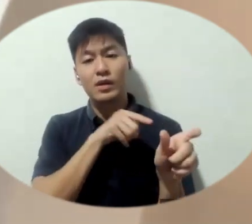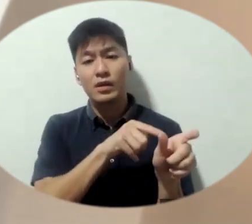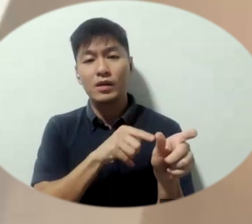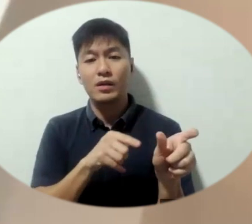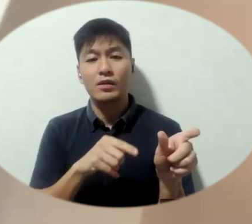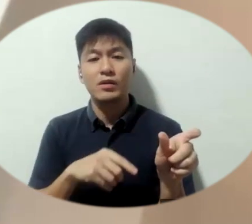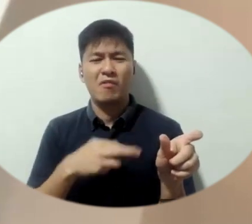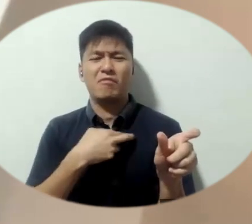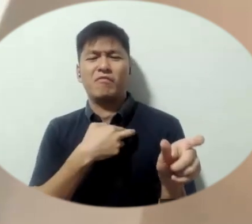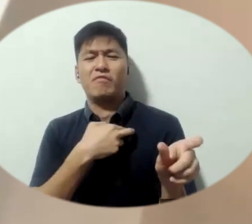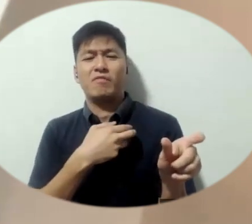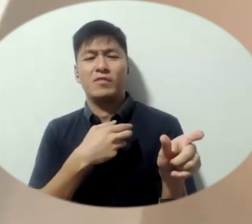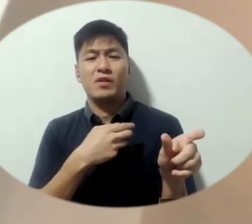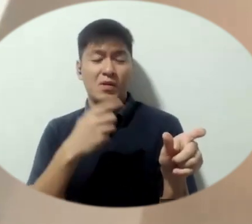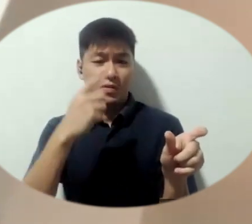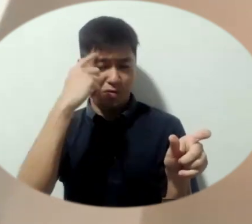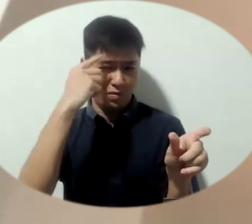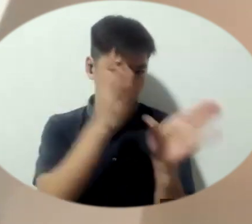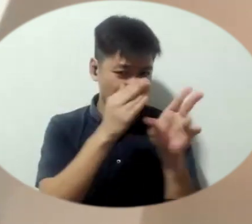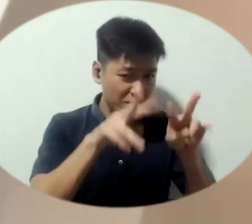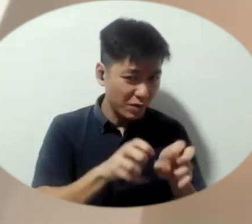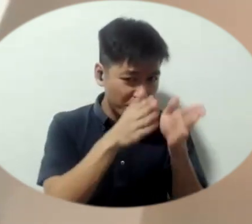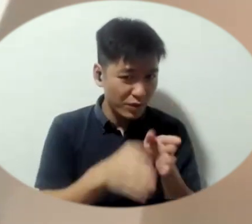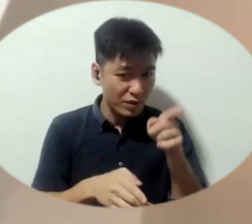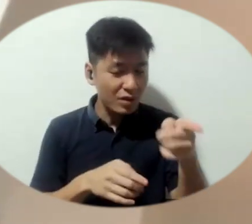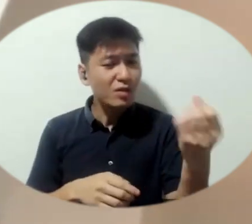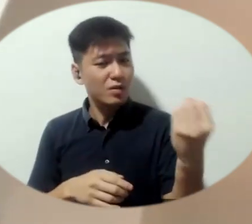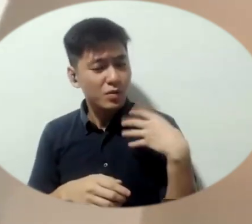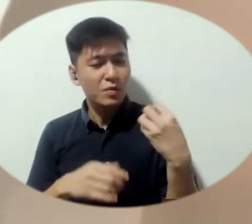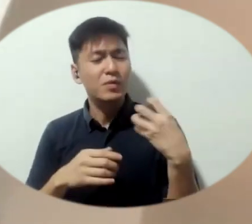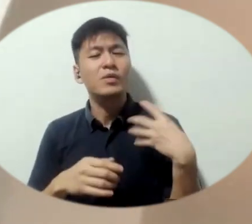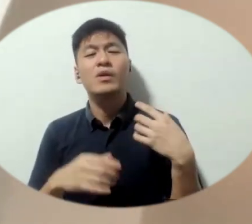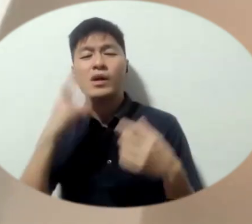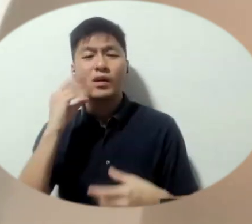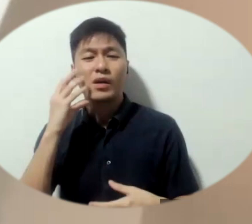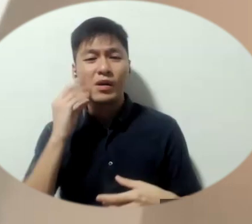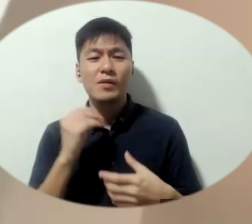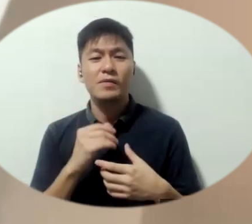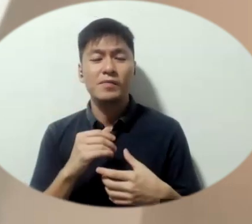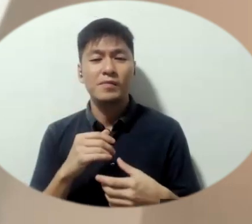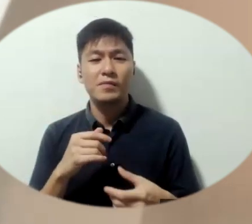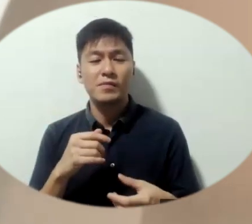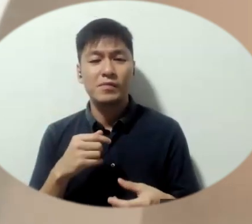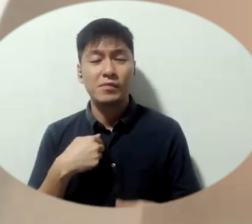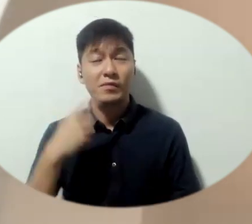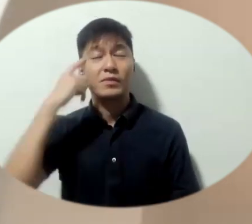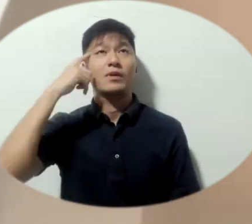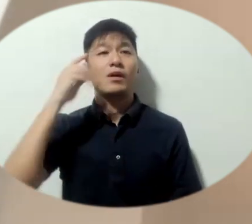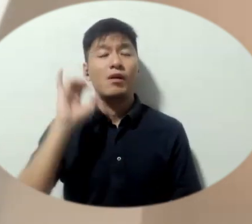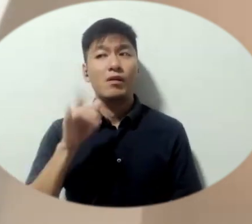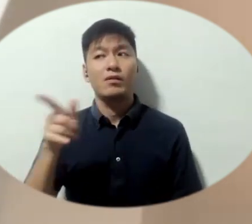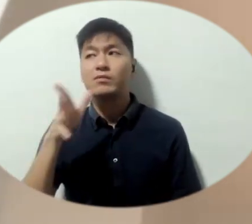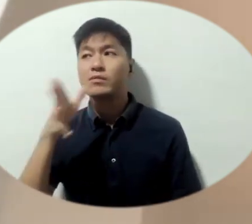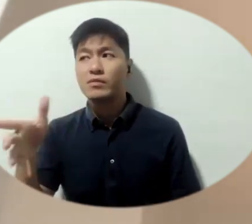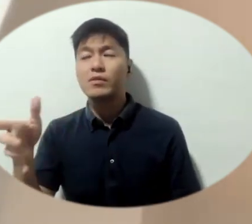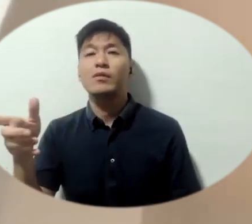And she was telling me all these magical things again. And I started remembering my grandma telling herself. And